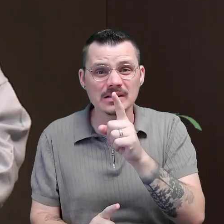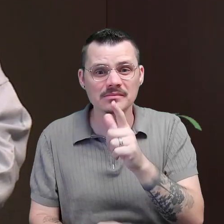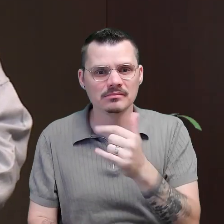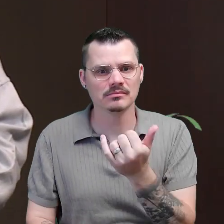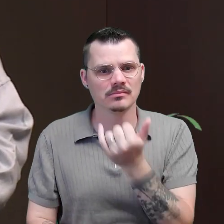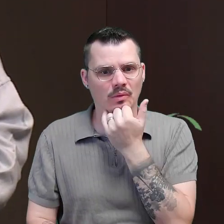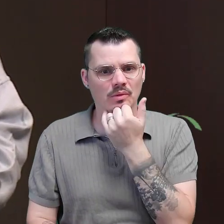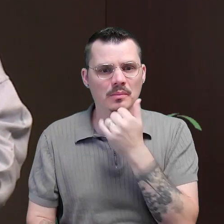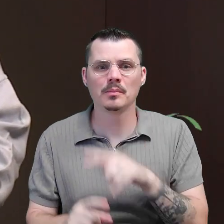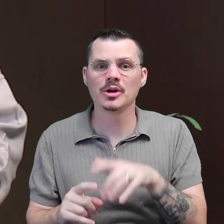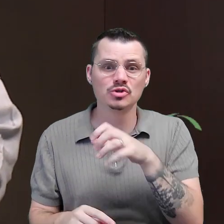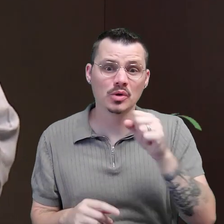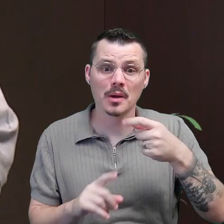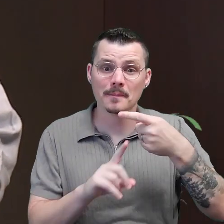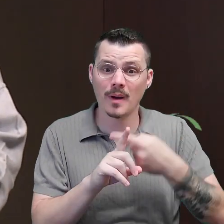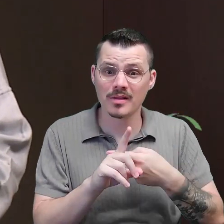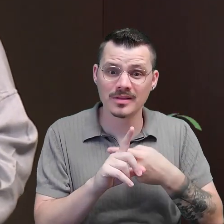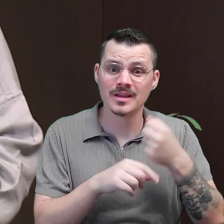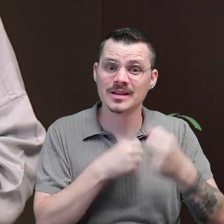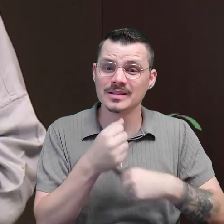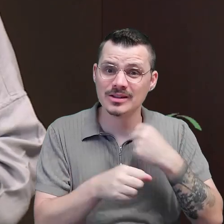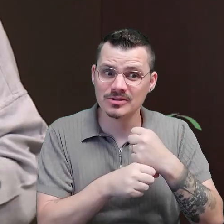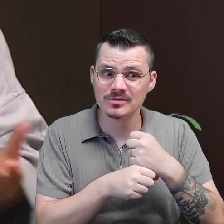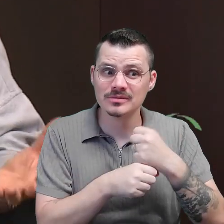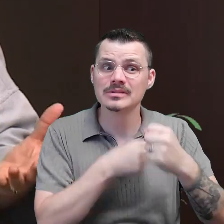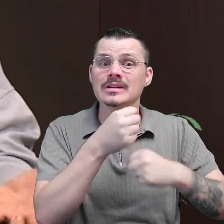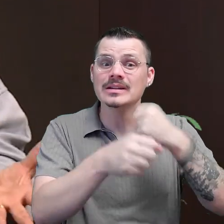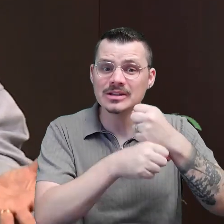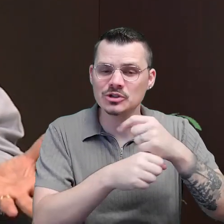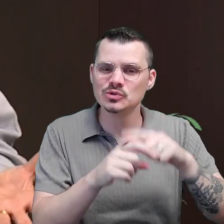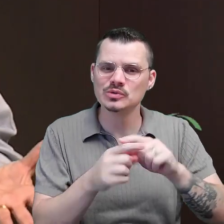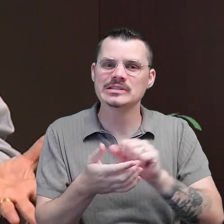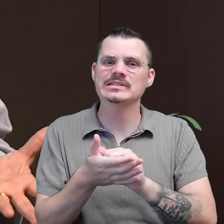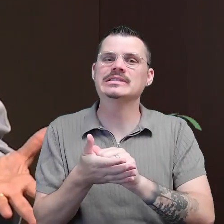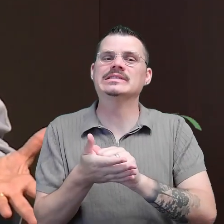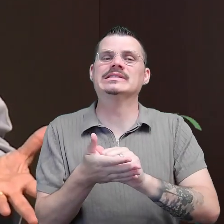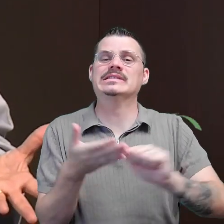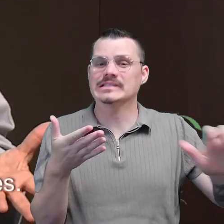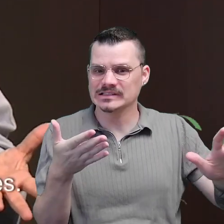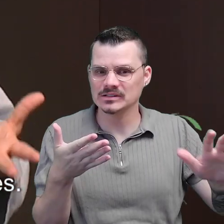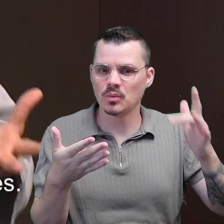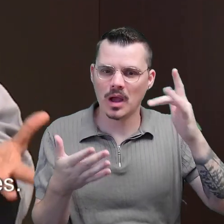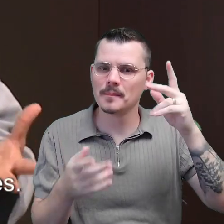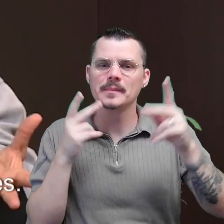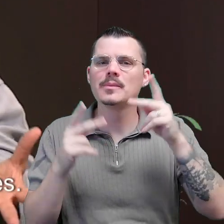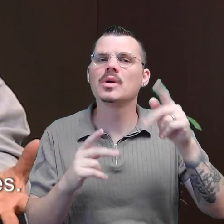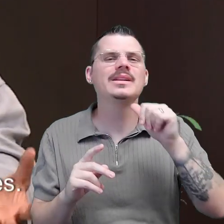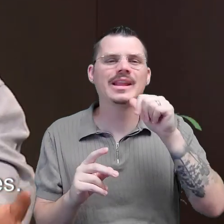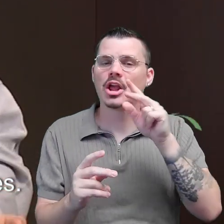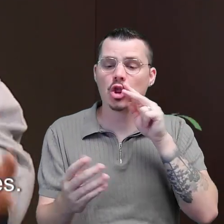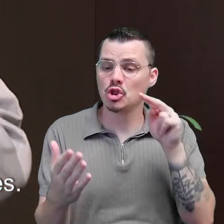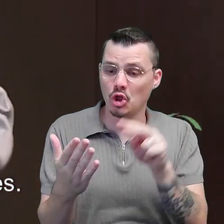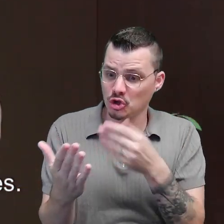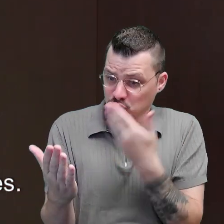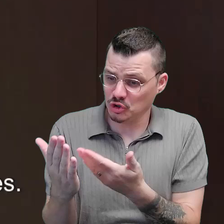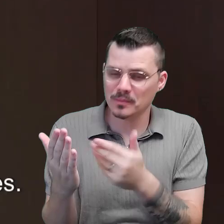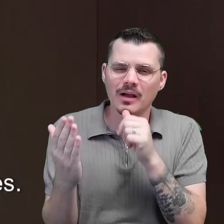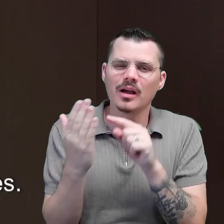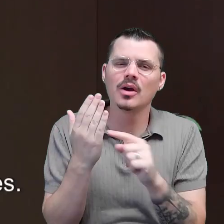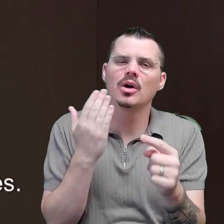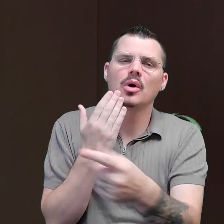flat wrong, but it took months, years, or decades to dislodge them because people didn't look at